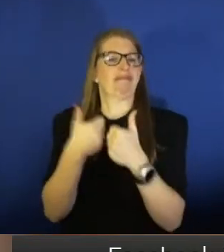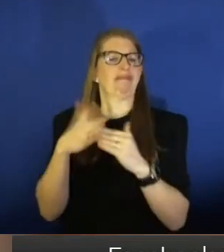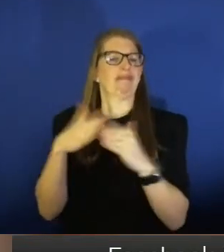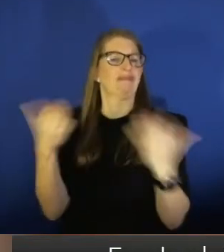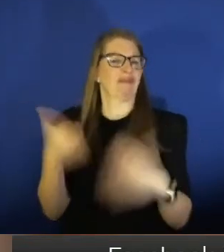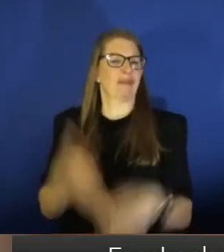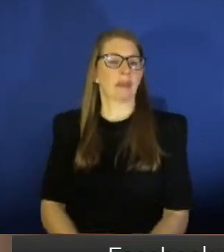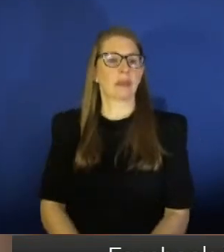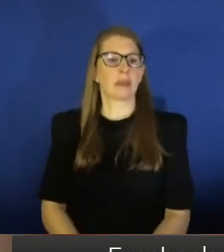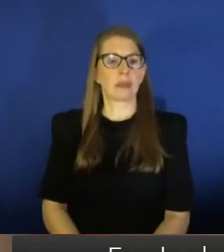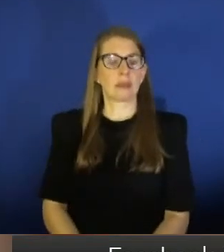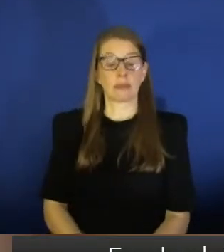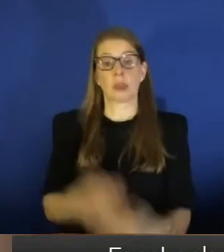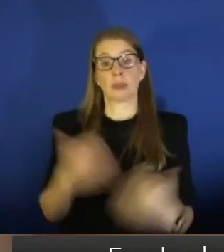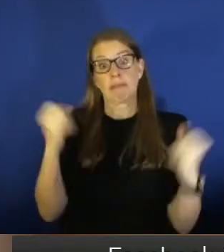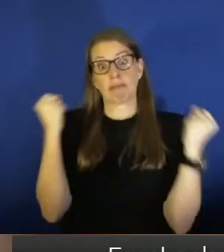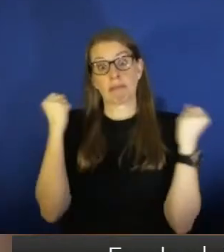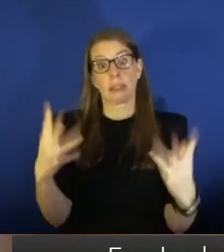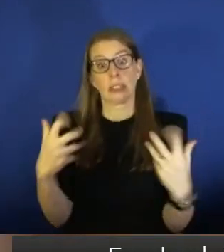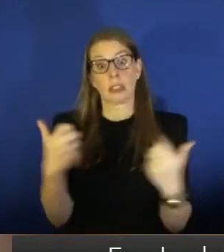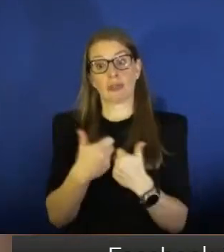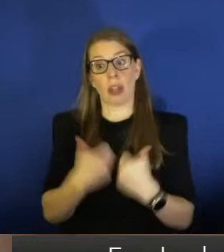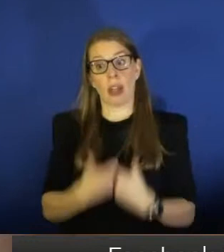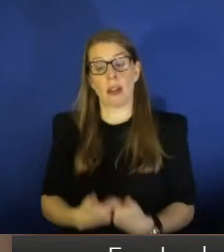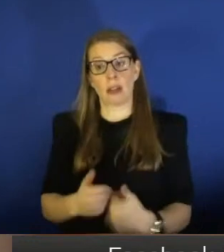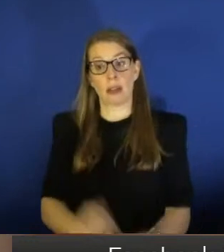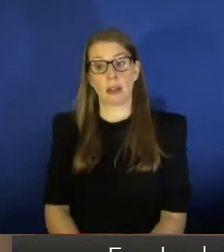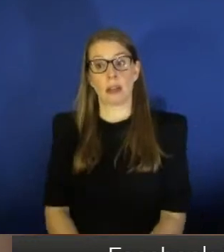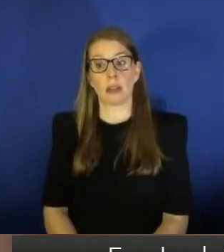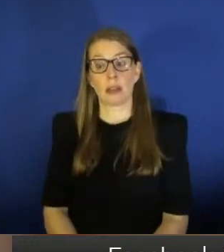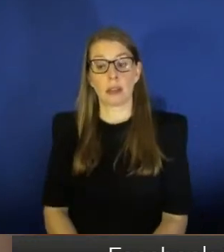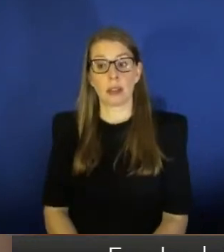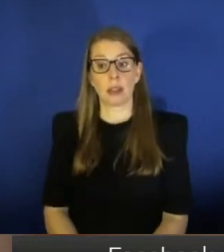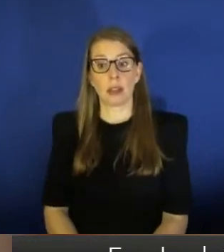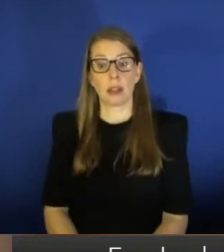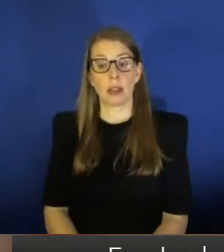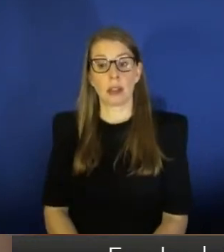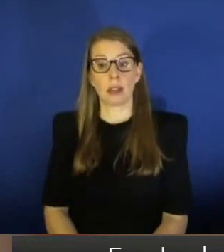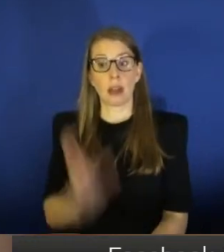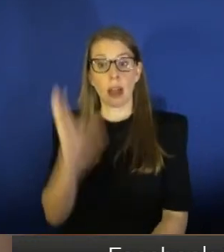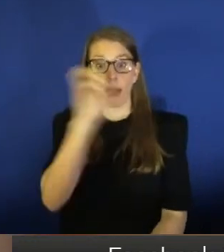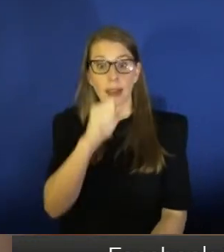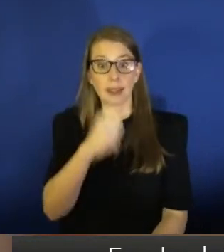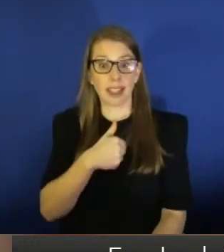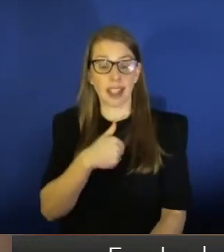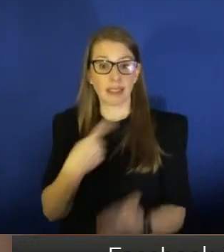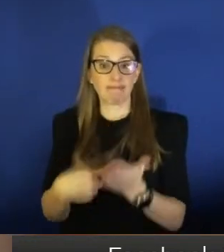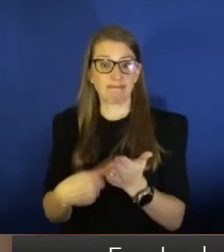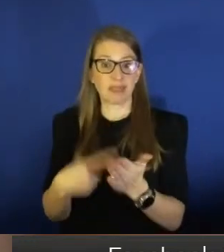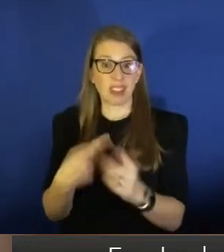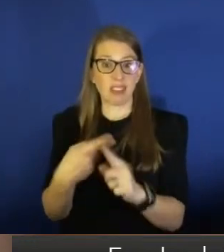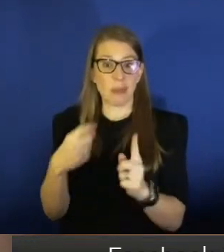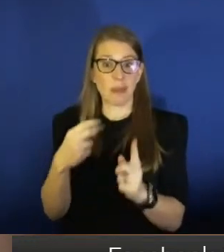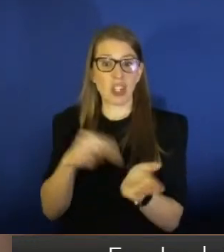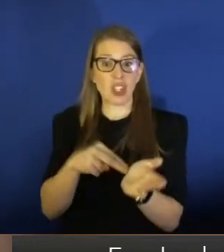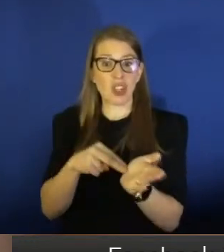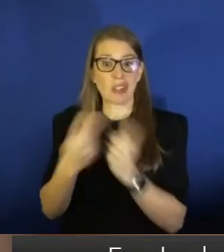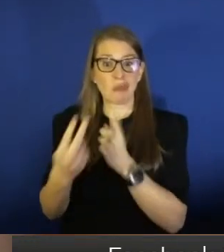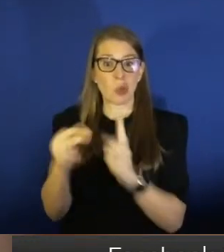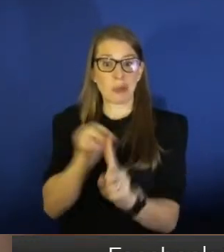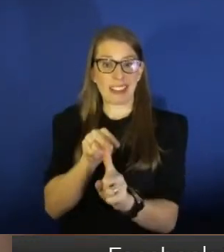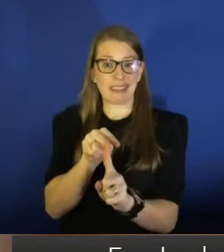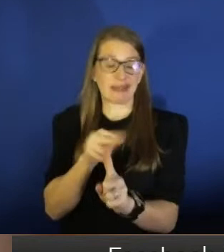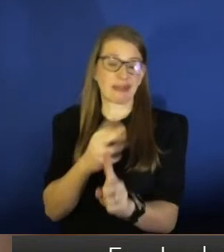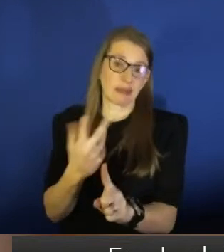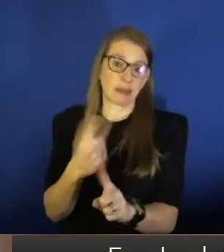Well, there's a lot of challenges, and I'm a nurse, and I guess I could speak to it from a nursing standpoint. But